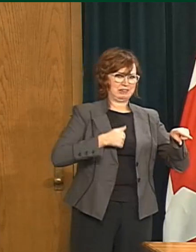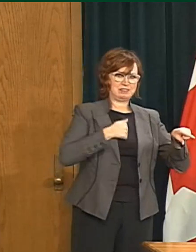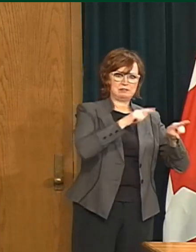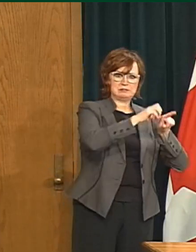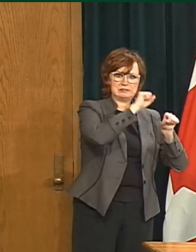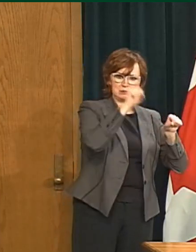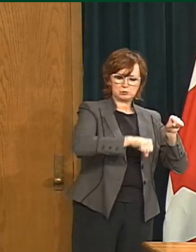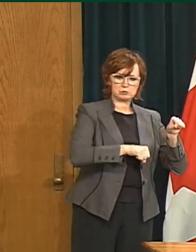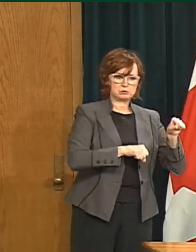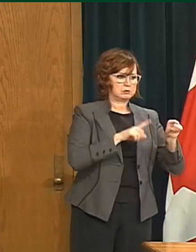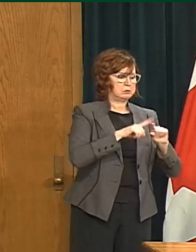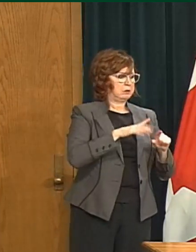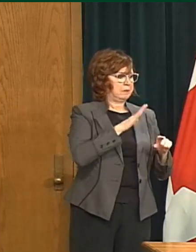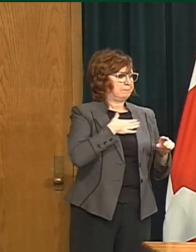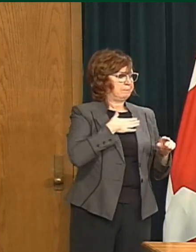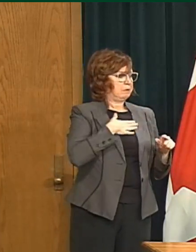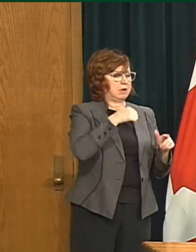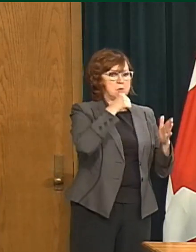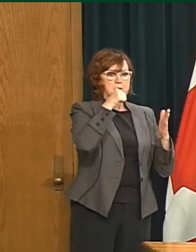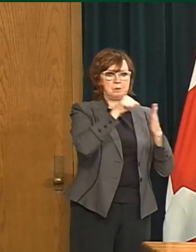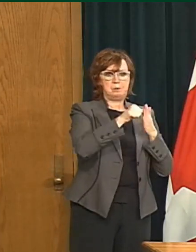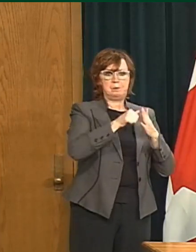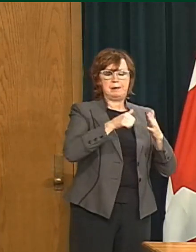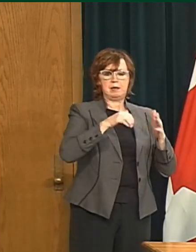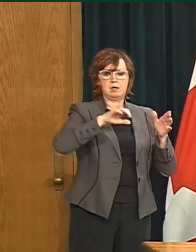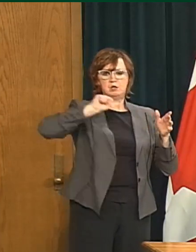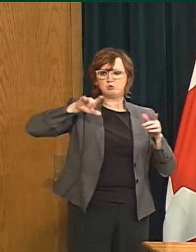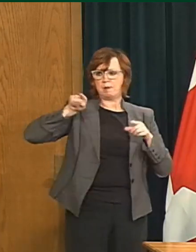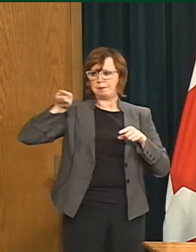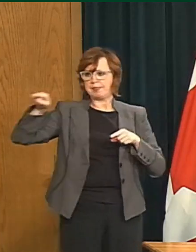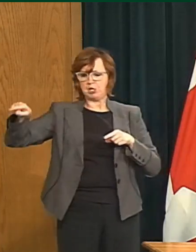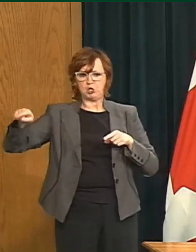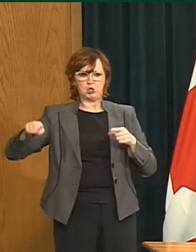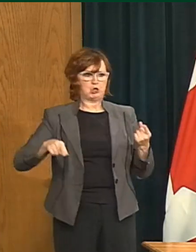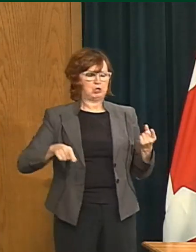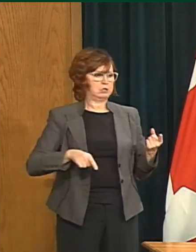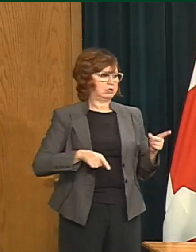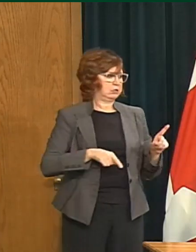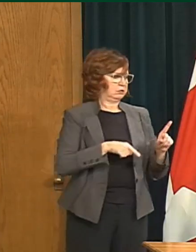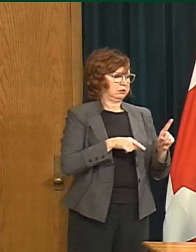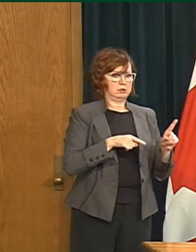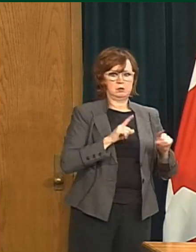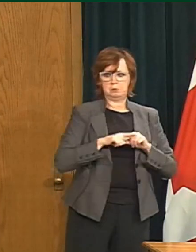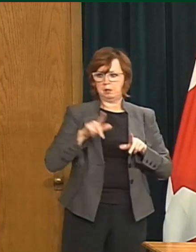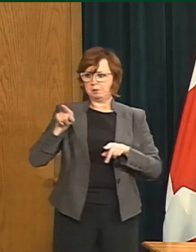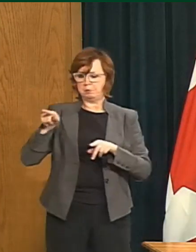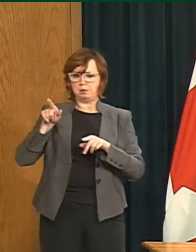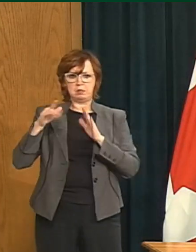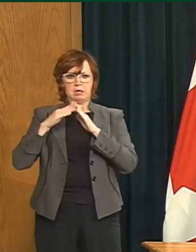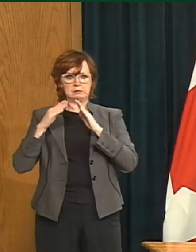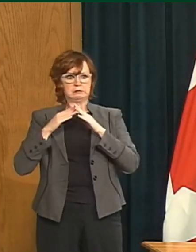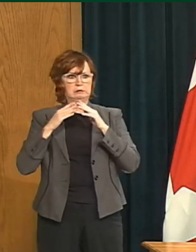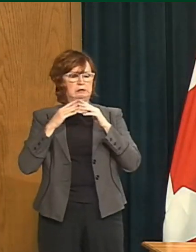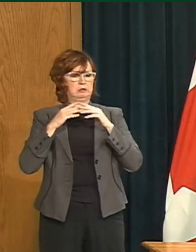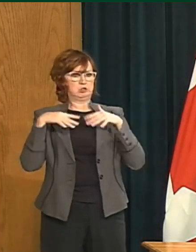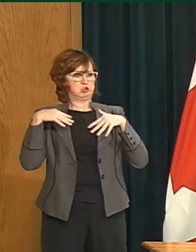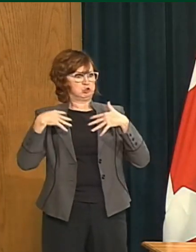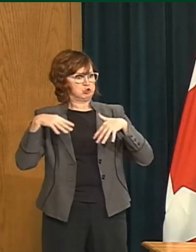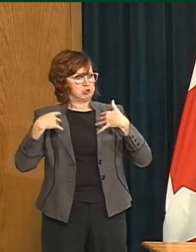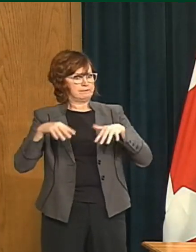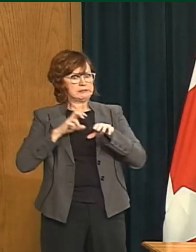community that they have that virus when they actually don't, which would then bring on fears and more restrictions and